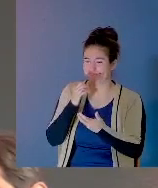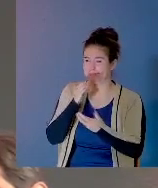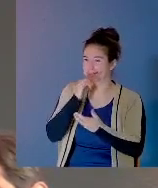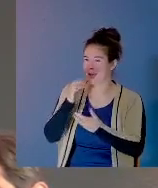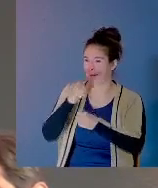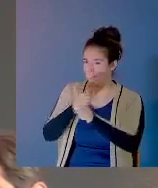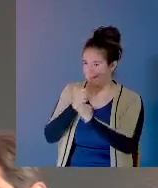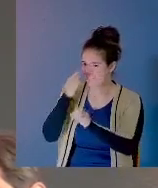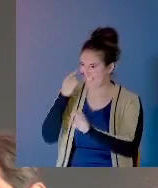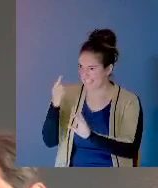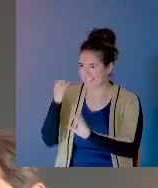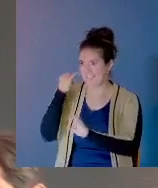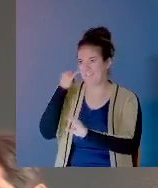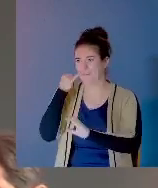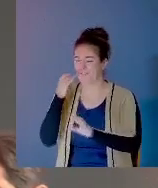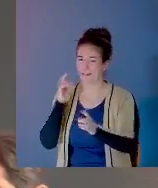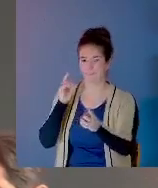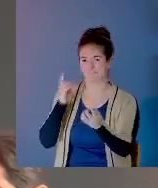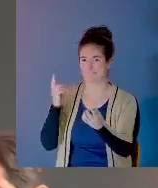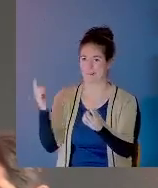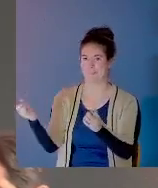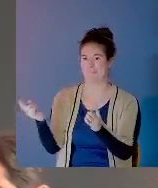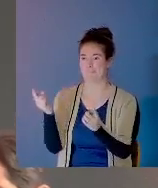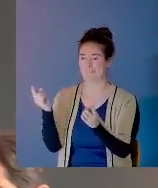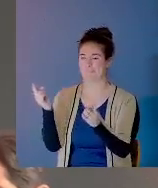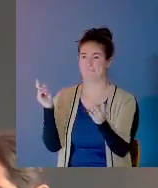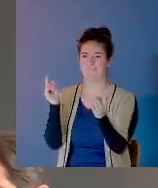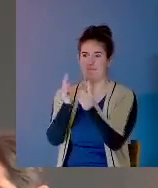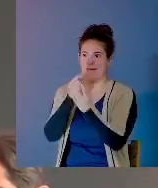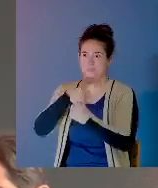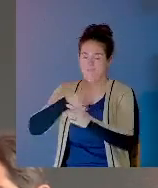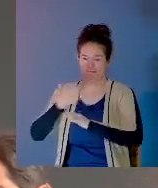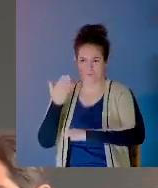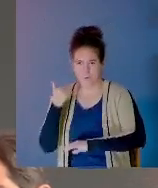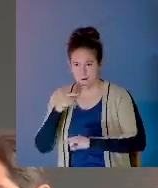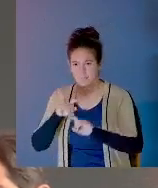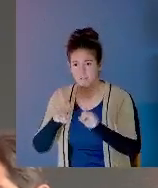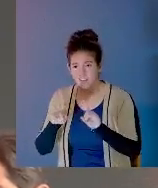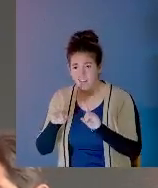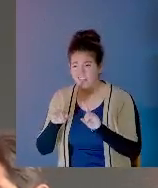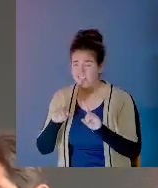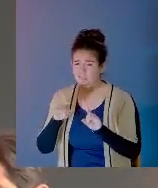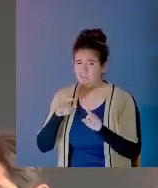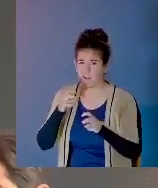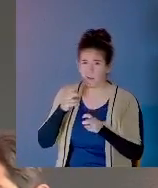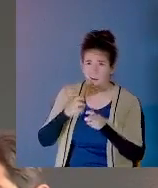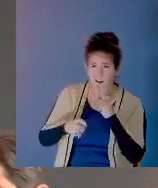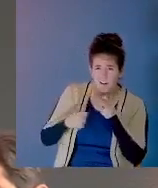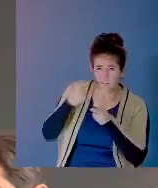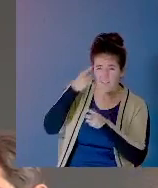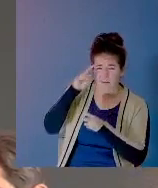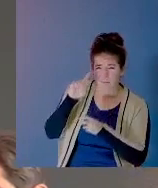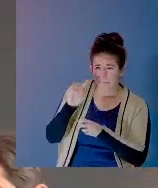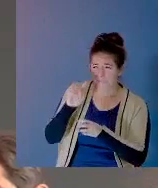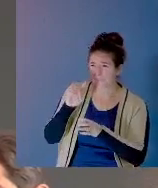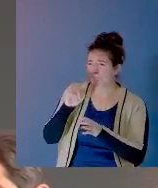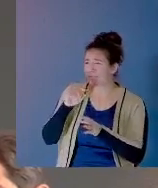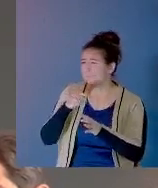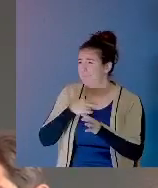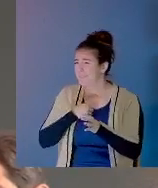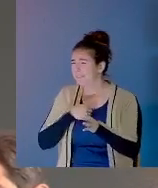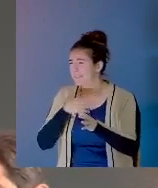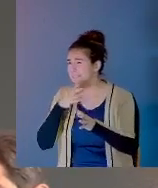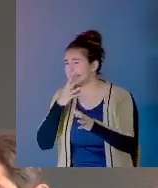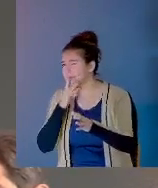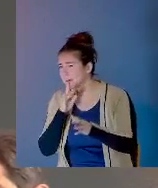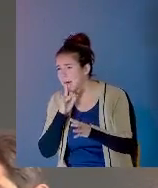me, but it was hard for me to talk. It was hard for me to get in front of people. I mean, right